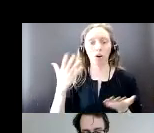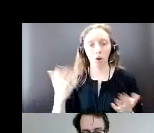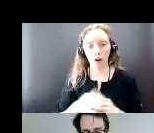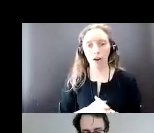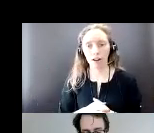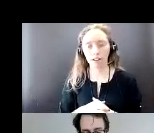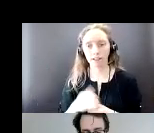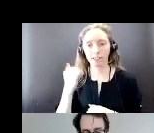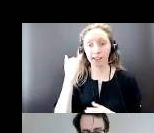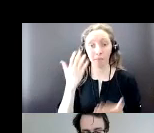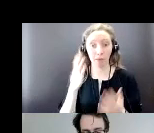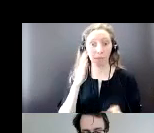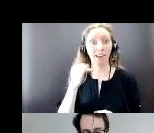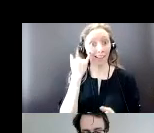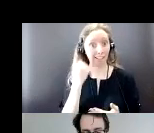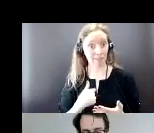third party.